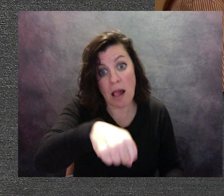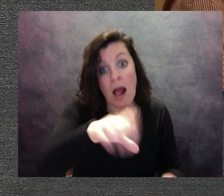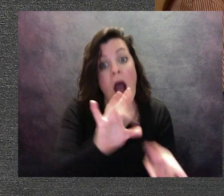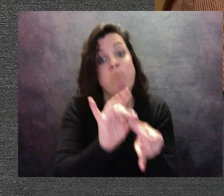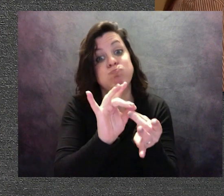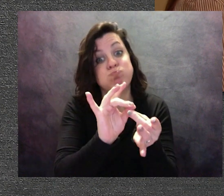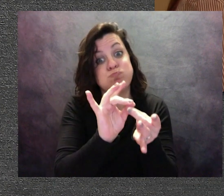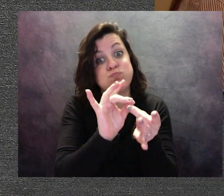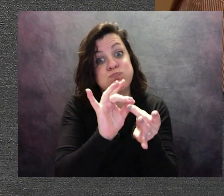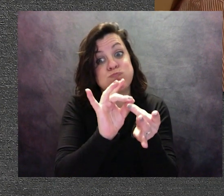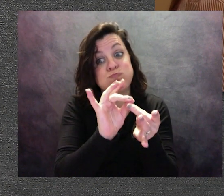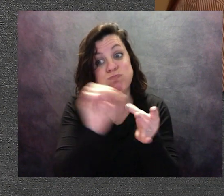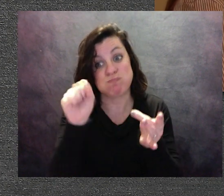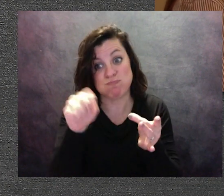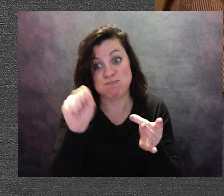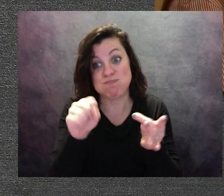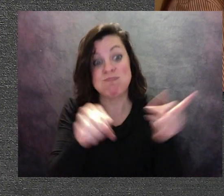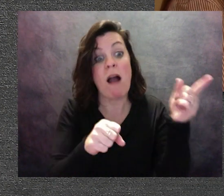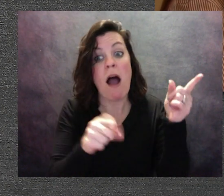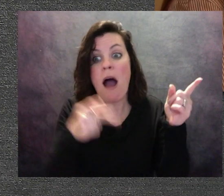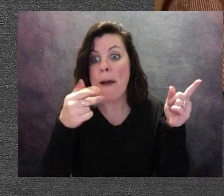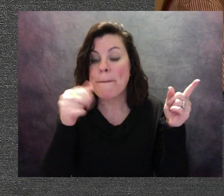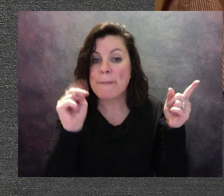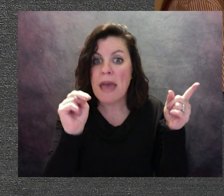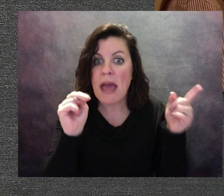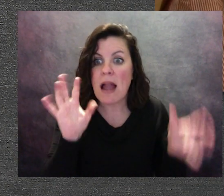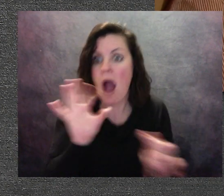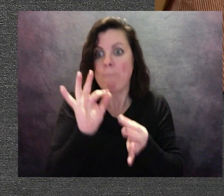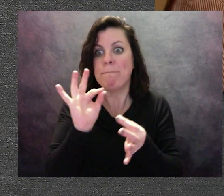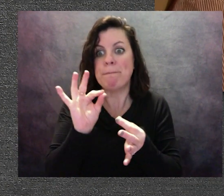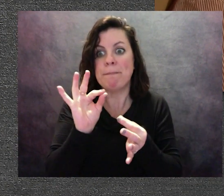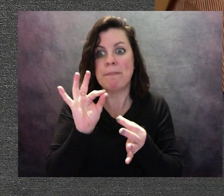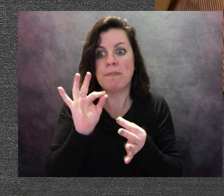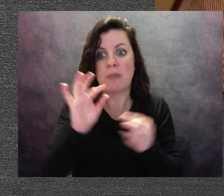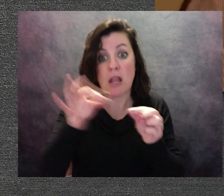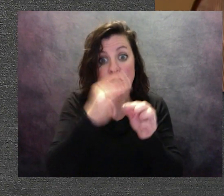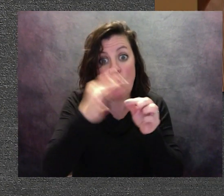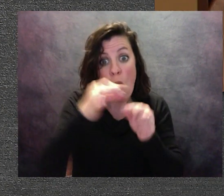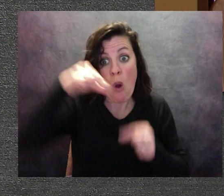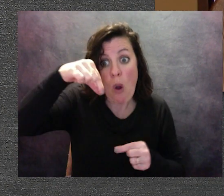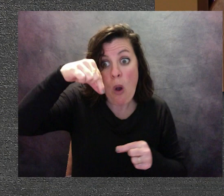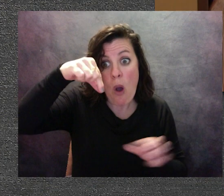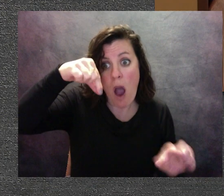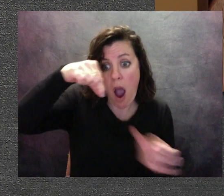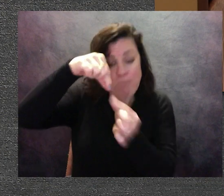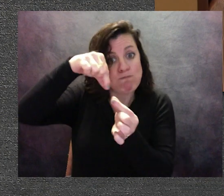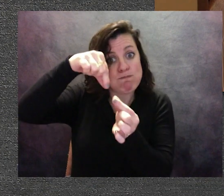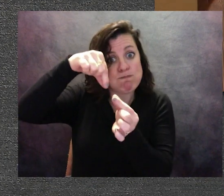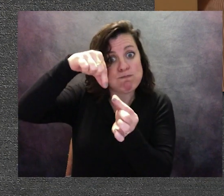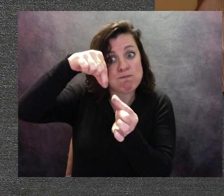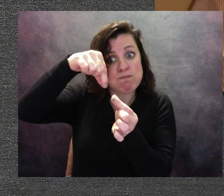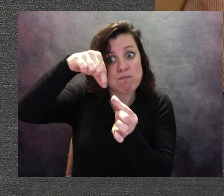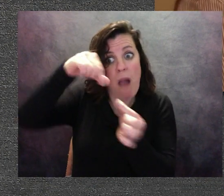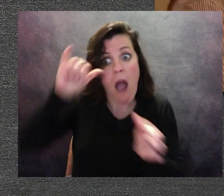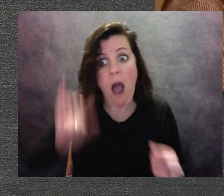magnet. A pin is hanging from the needle. The needle must be magnet too.